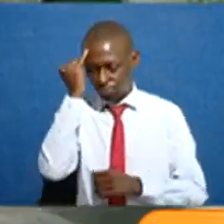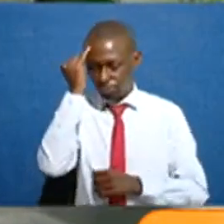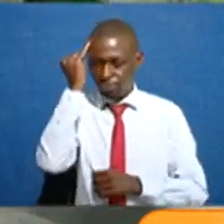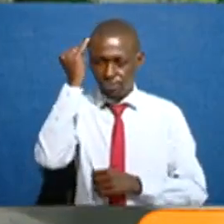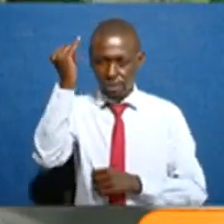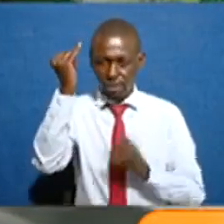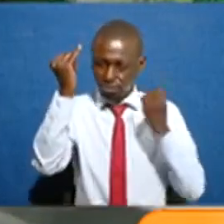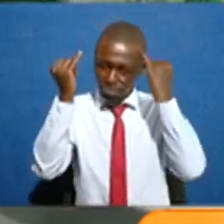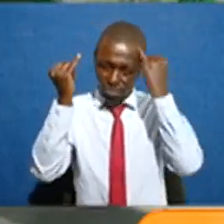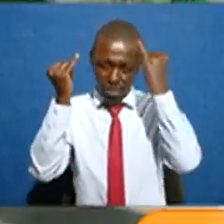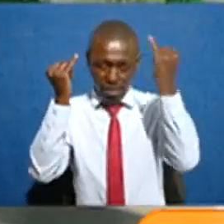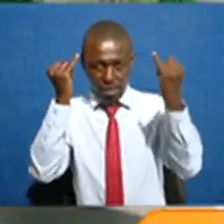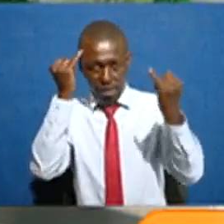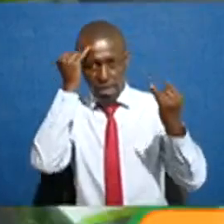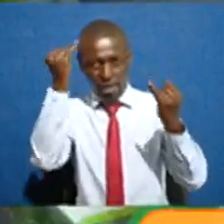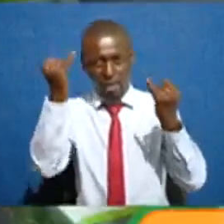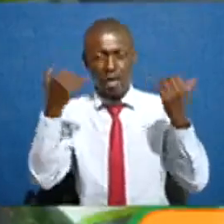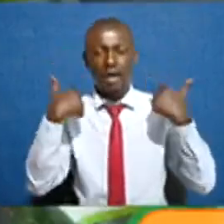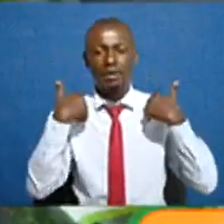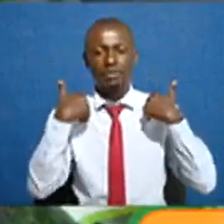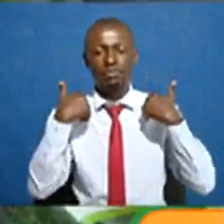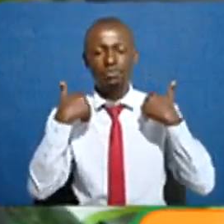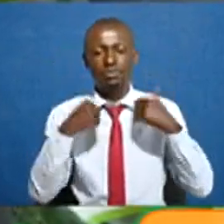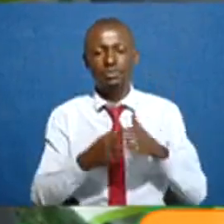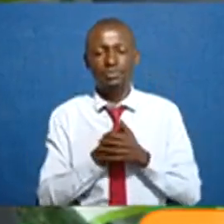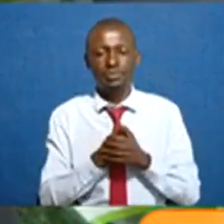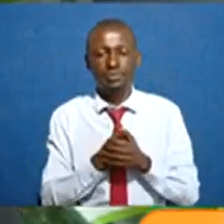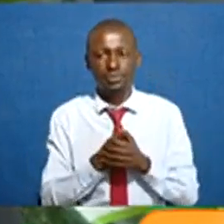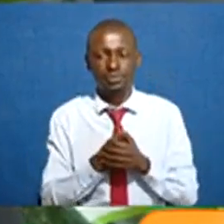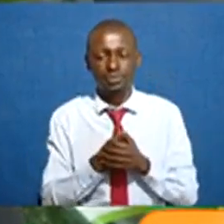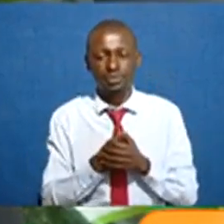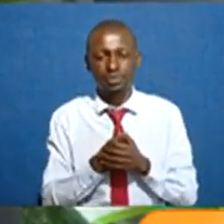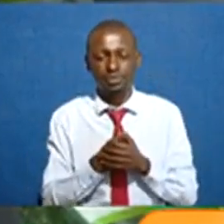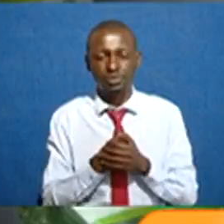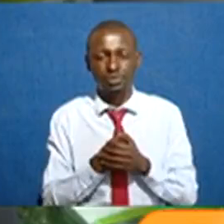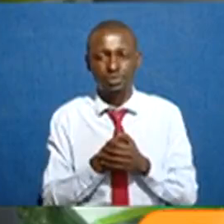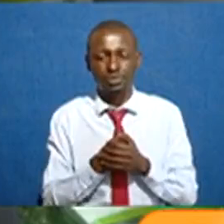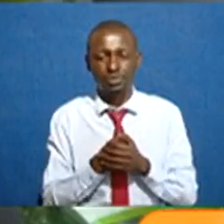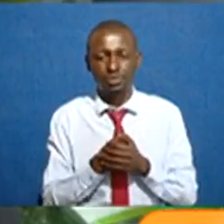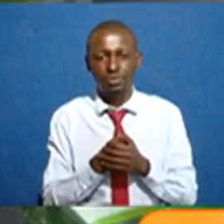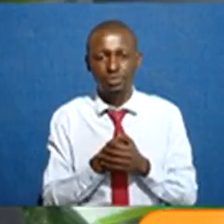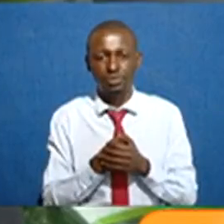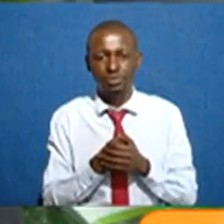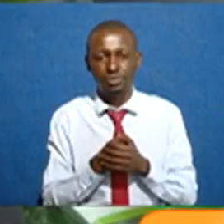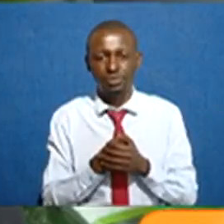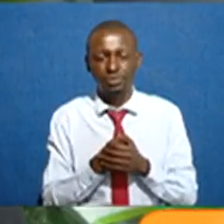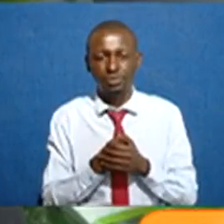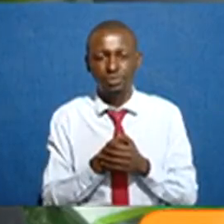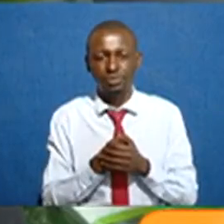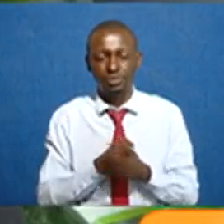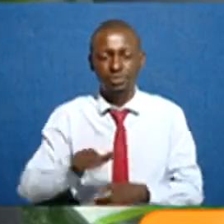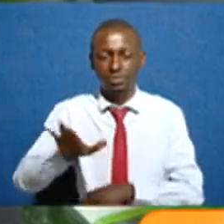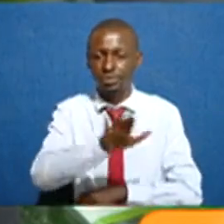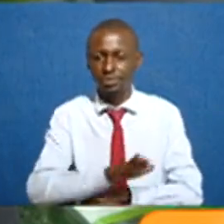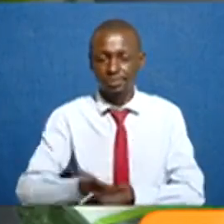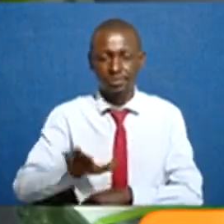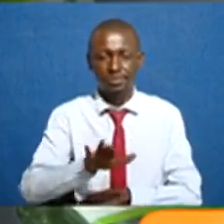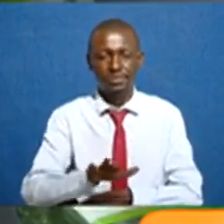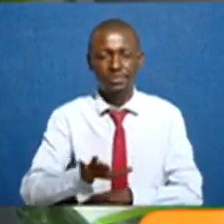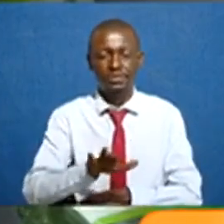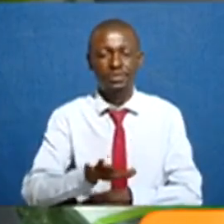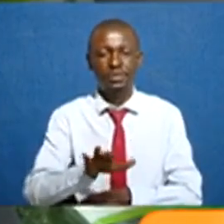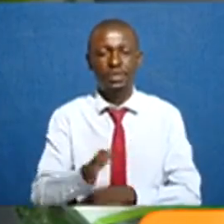technological advancements. We're calling it a fresh produce aggregation and distribution hub. This has been occasioned by